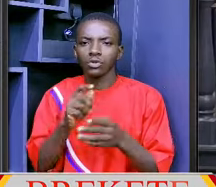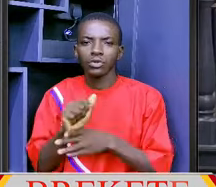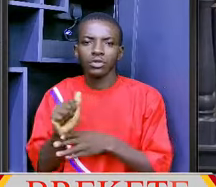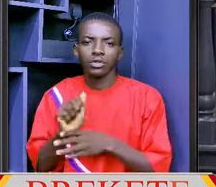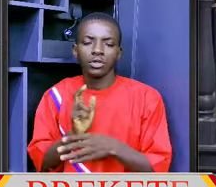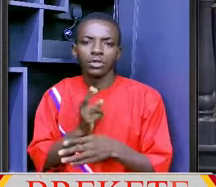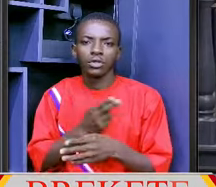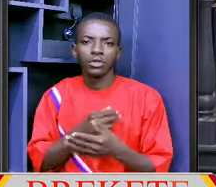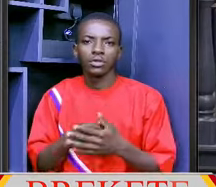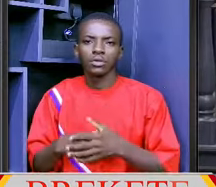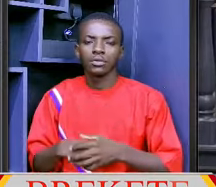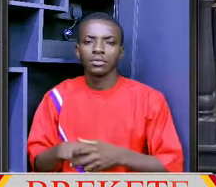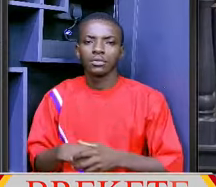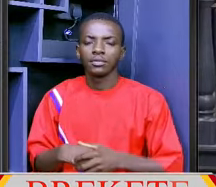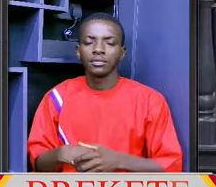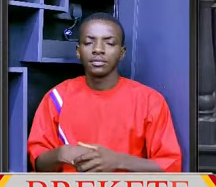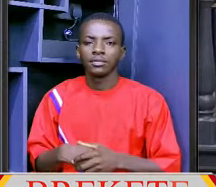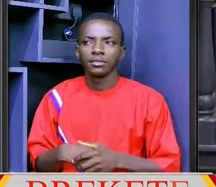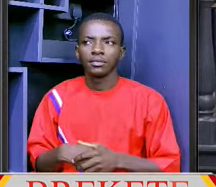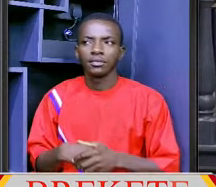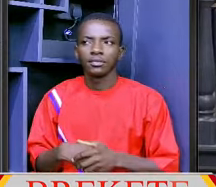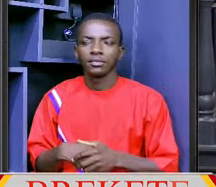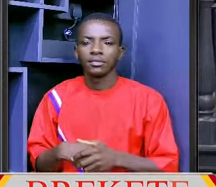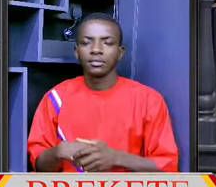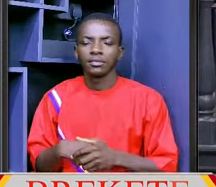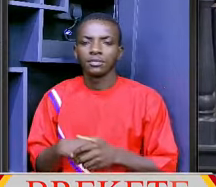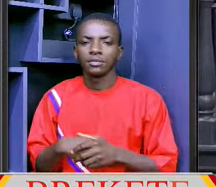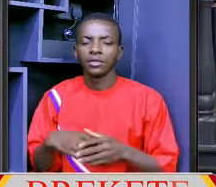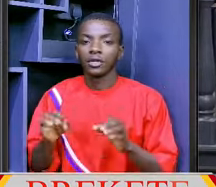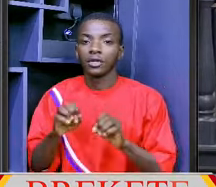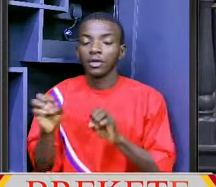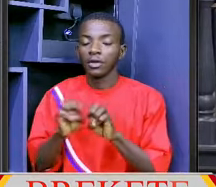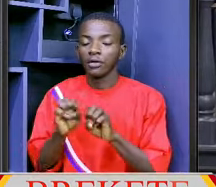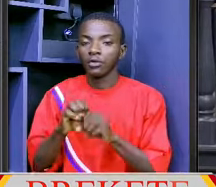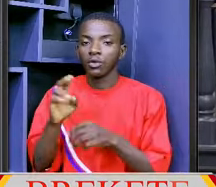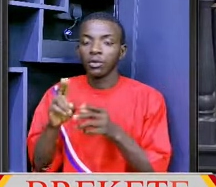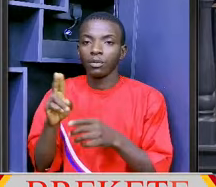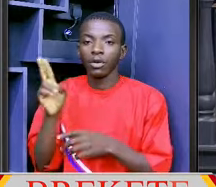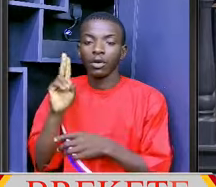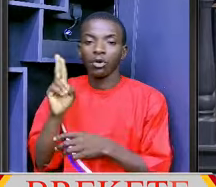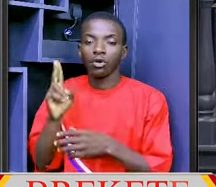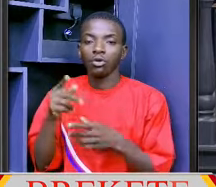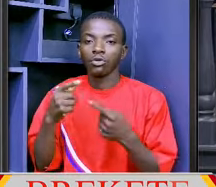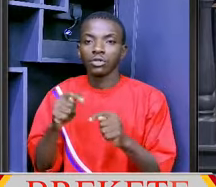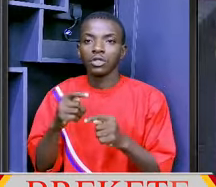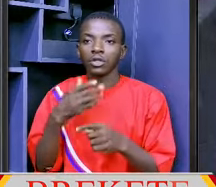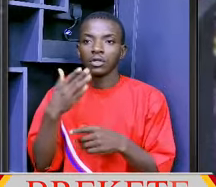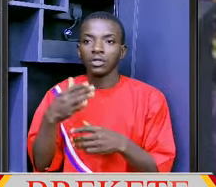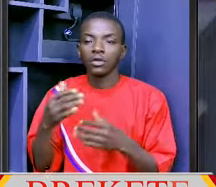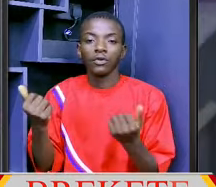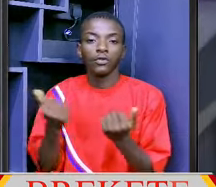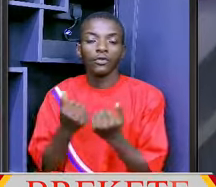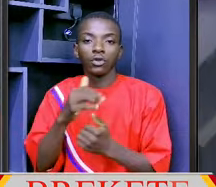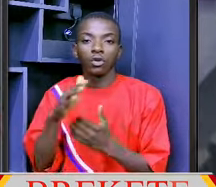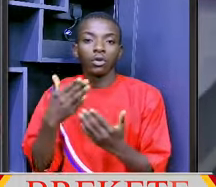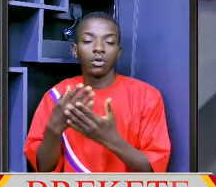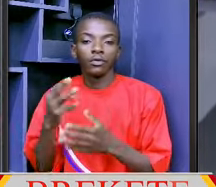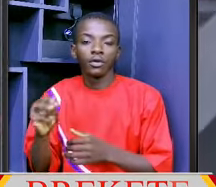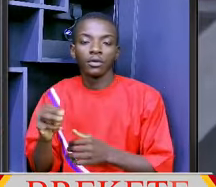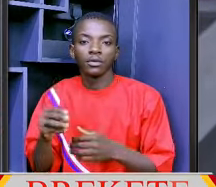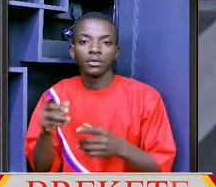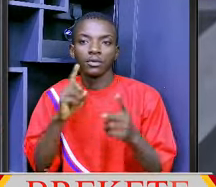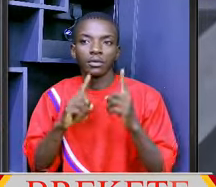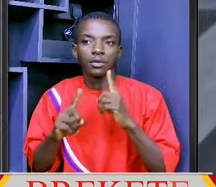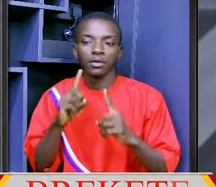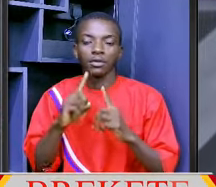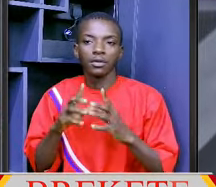us. My mother no gree cry. Even when my uncles tried nonsense, my mother fought all of them.